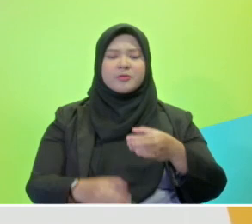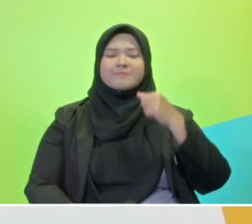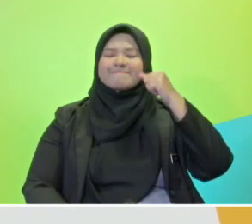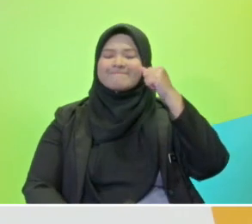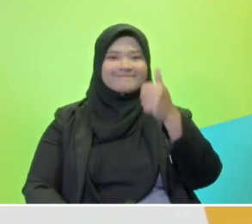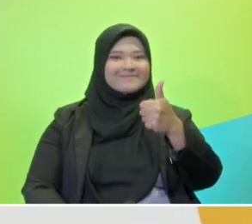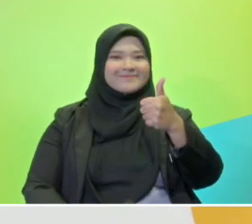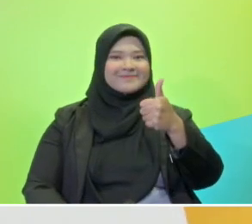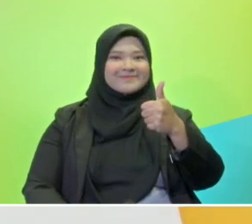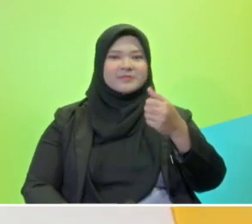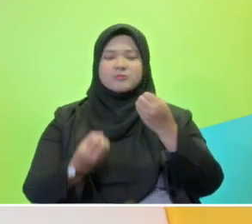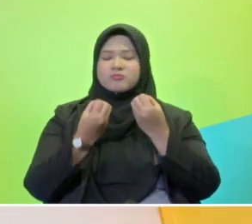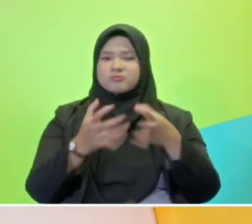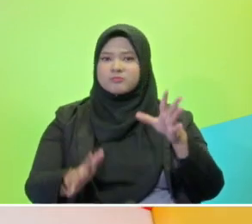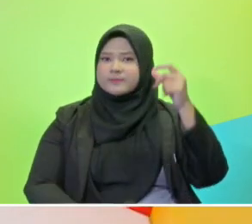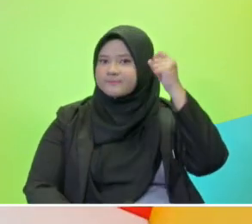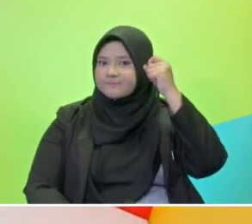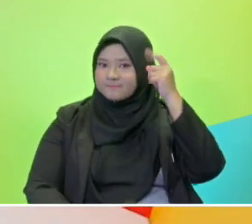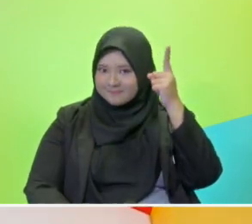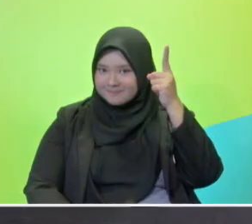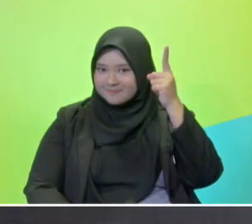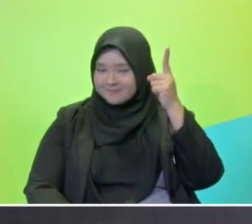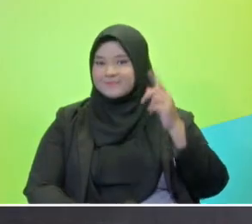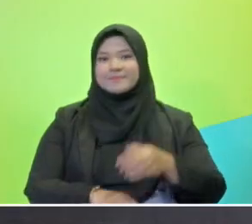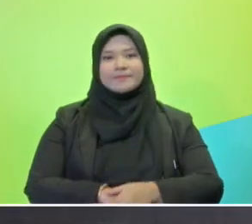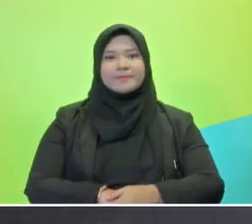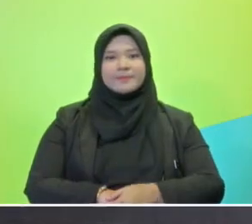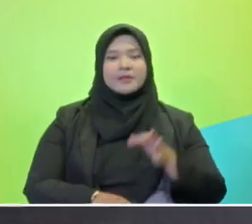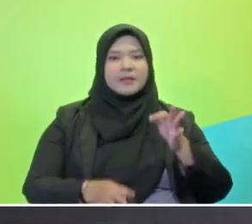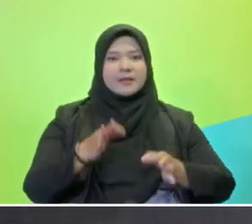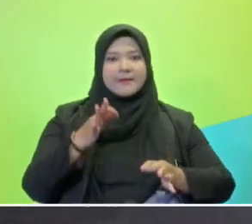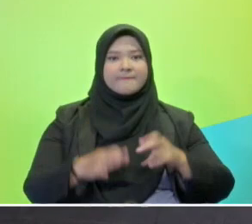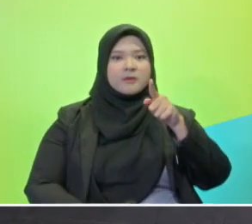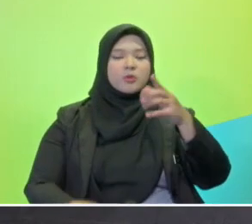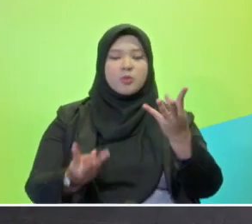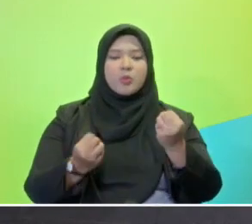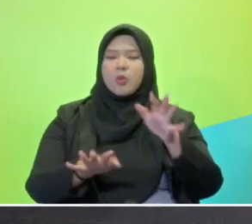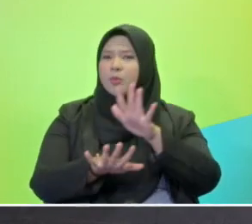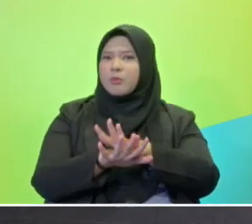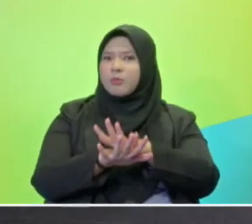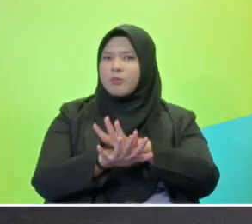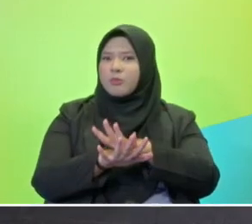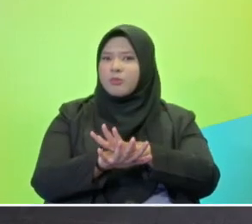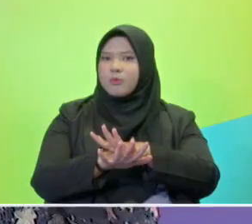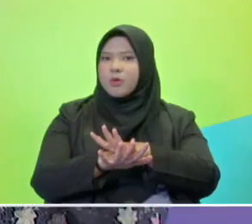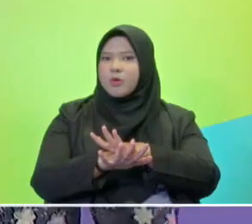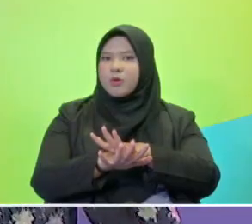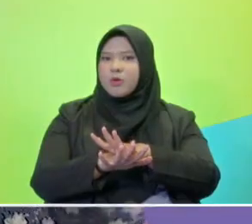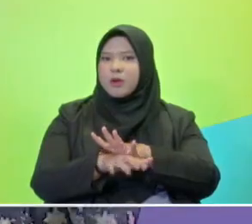again. And maybe you can tell us where we can get the extra material for revision, teacher. So, you can get the extra info, what we